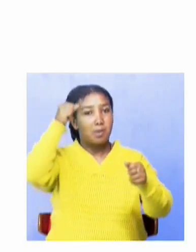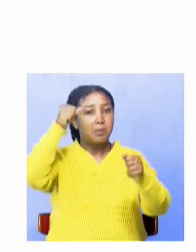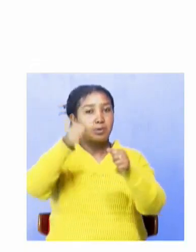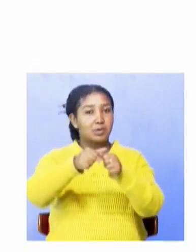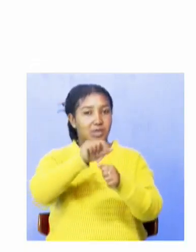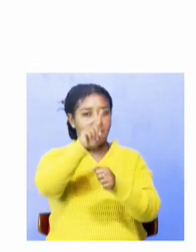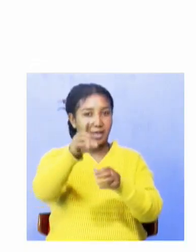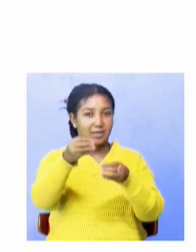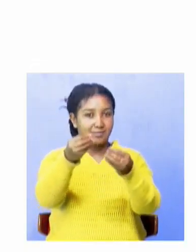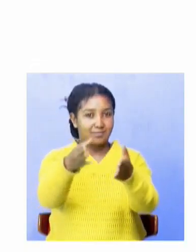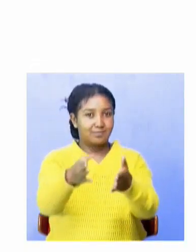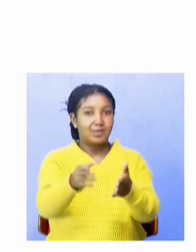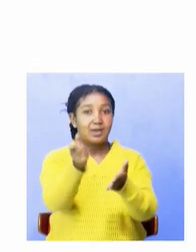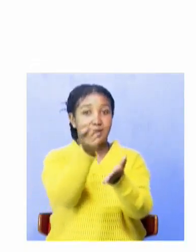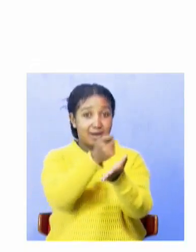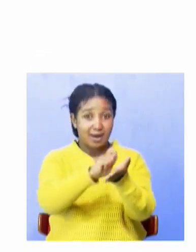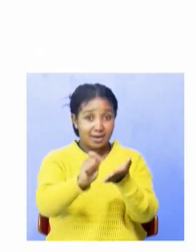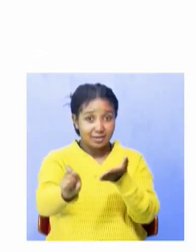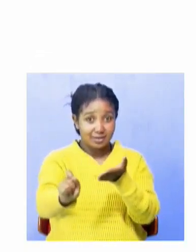question. Write the